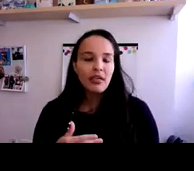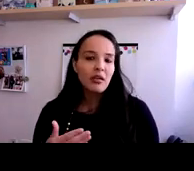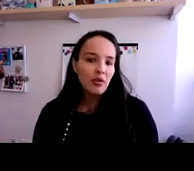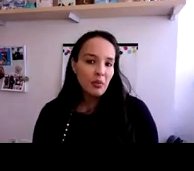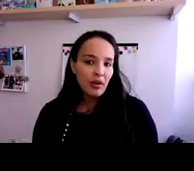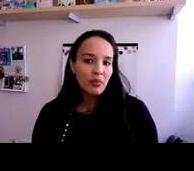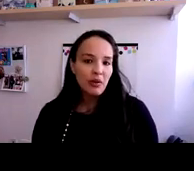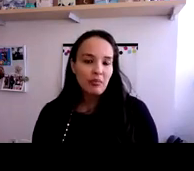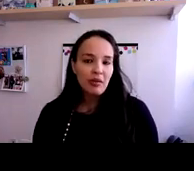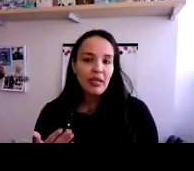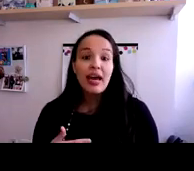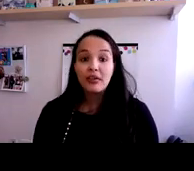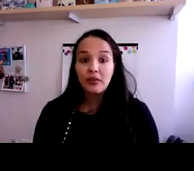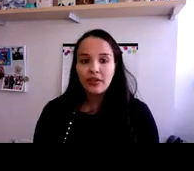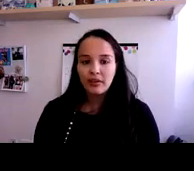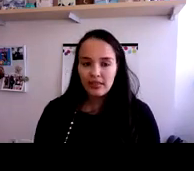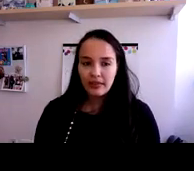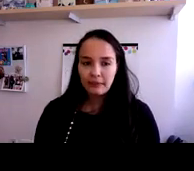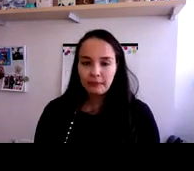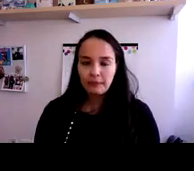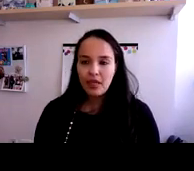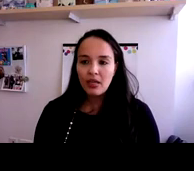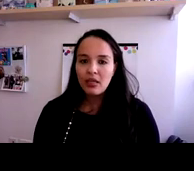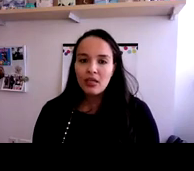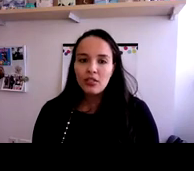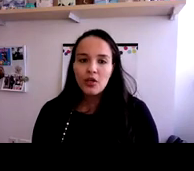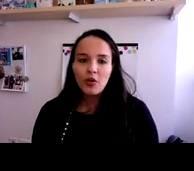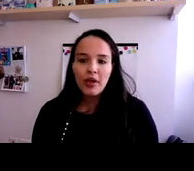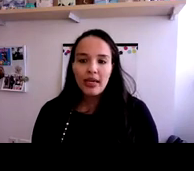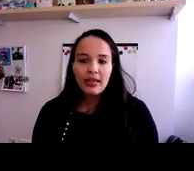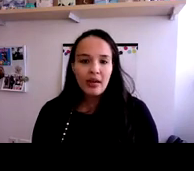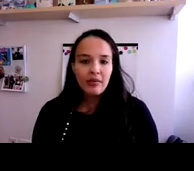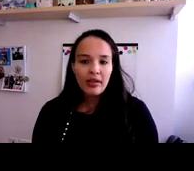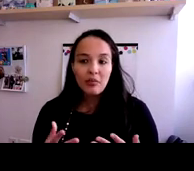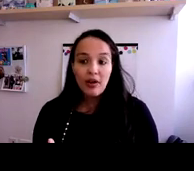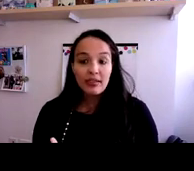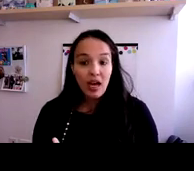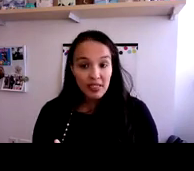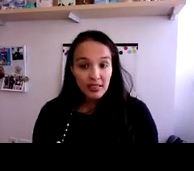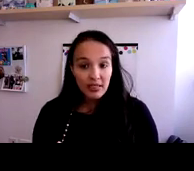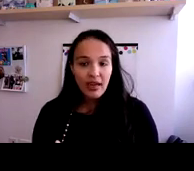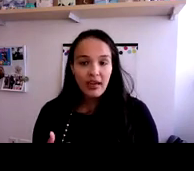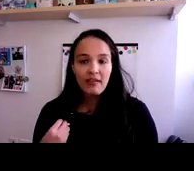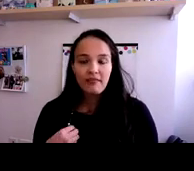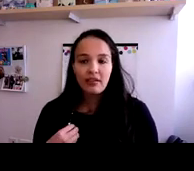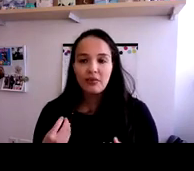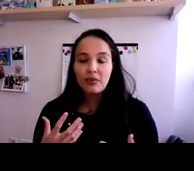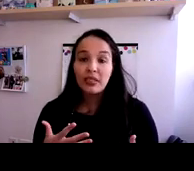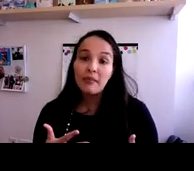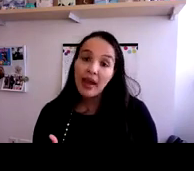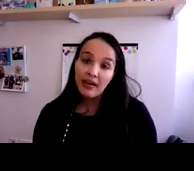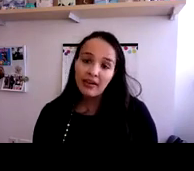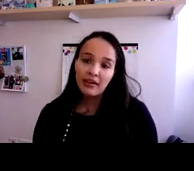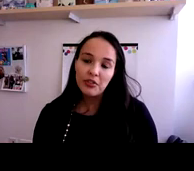but pregnant and postpartum women may be at a greater risk. So my collaborator, Mariah Thomason, and I felt it was